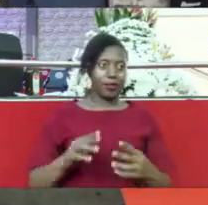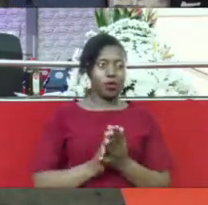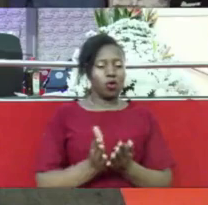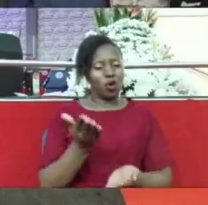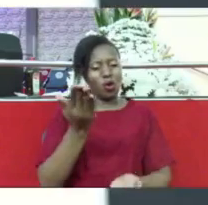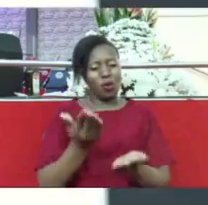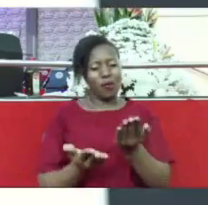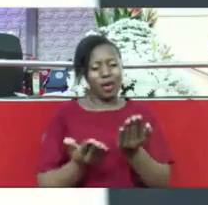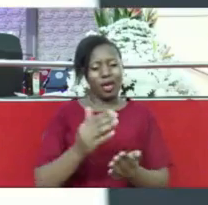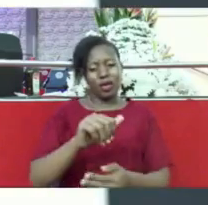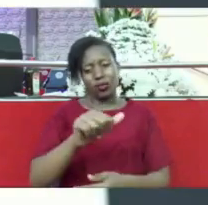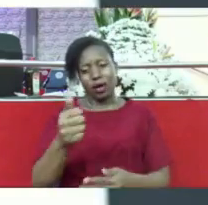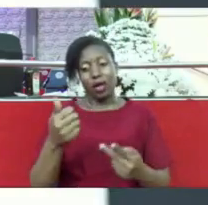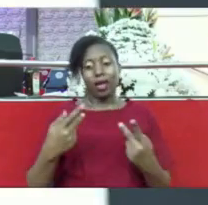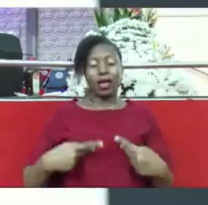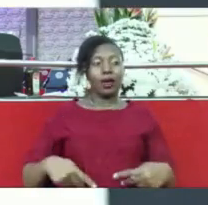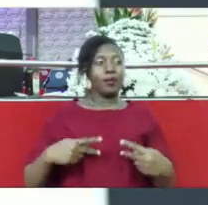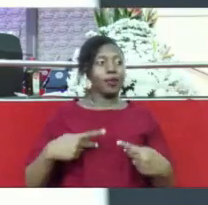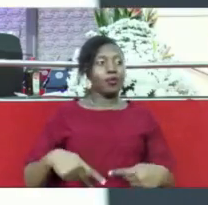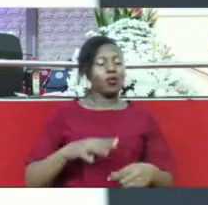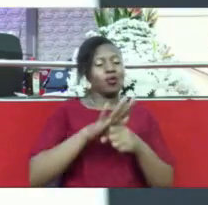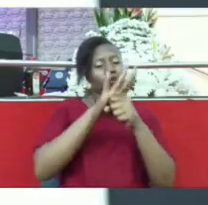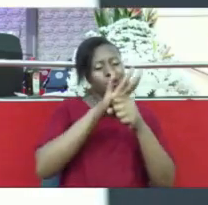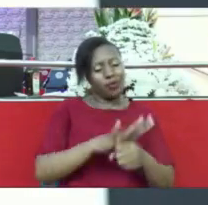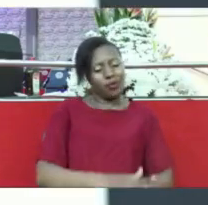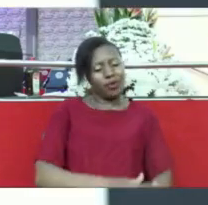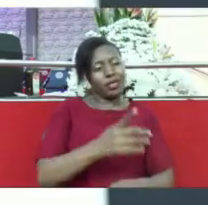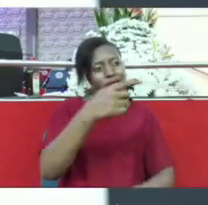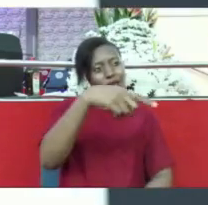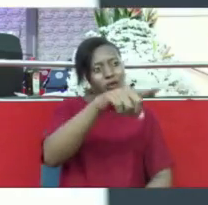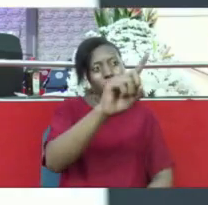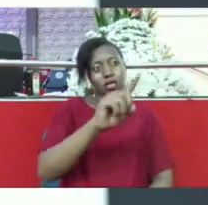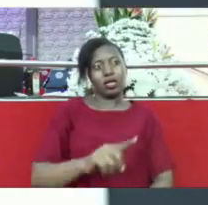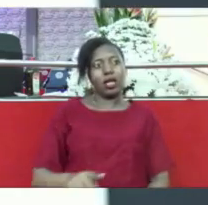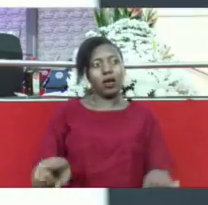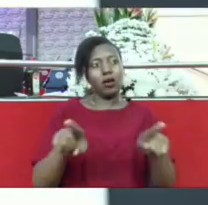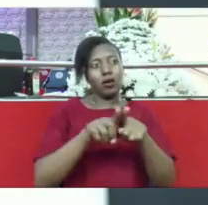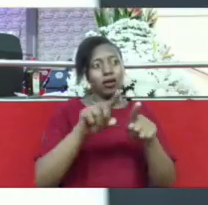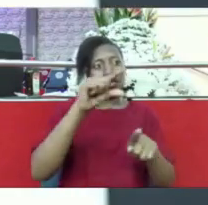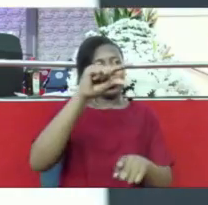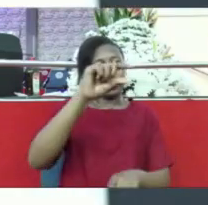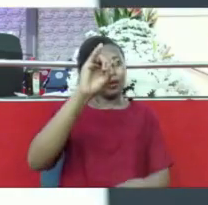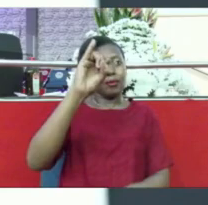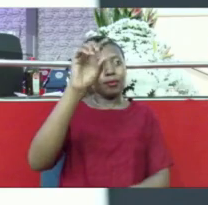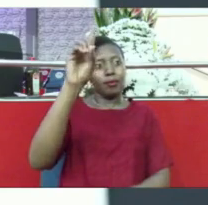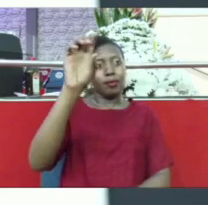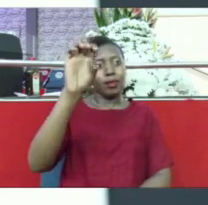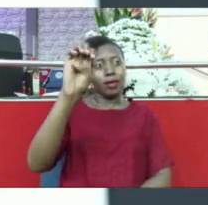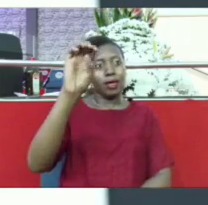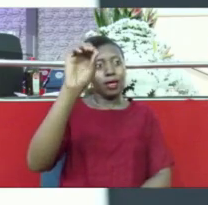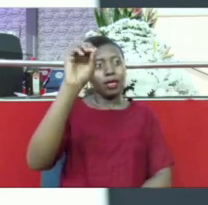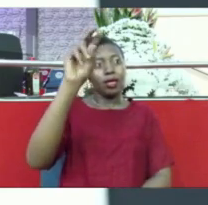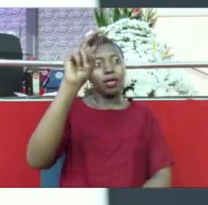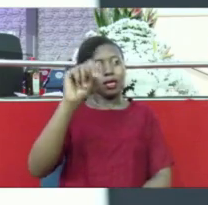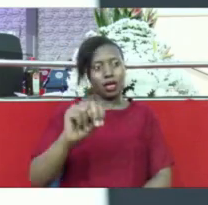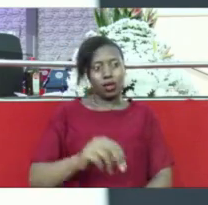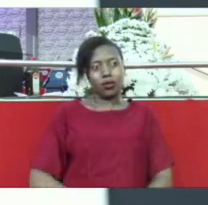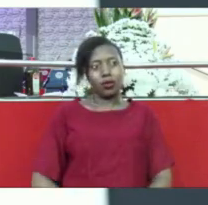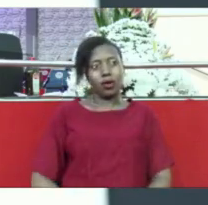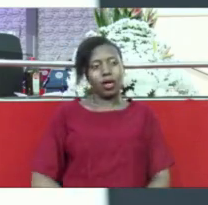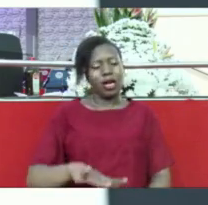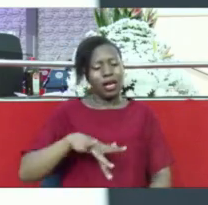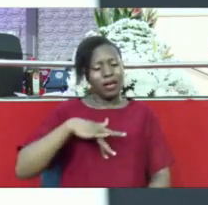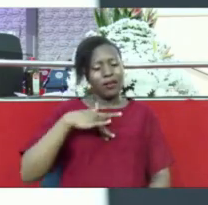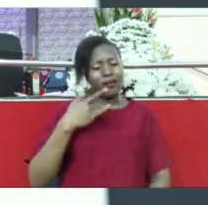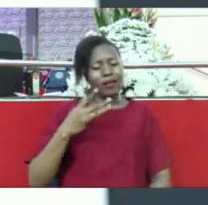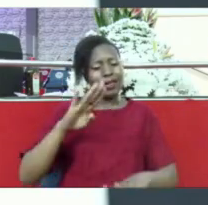yourself down. Unajishushia chini mwenyewe. And like Gideon of the old in the Bible. Kama Gideon yule wa Biblia. He felt inadequate for the